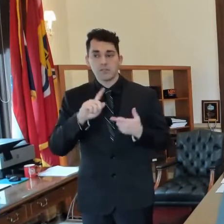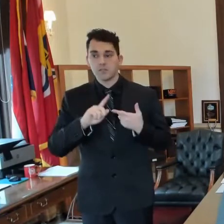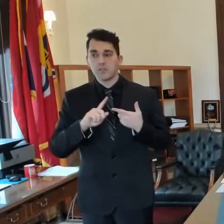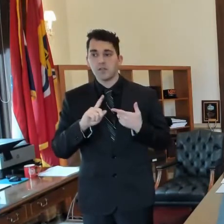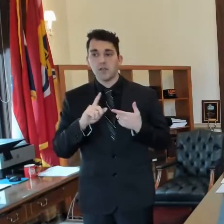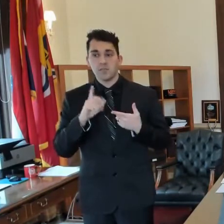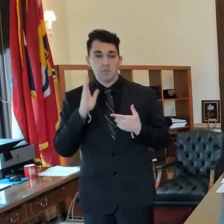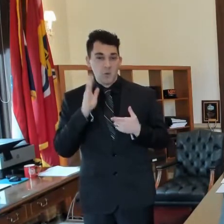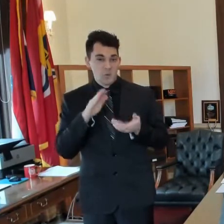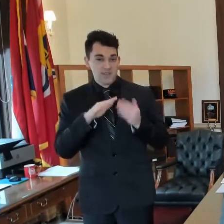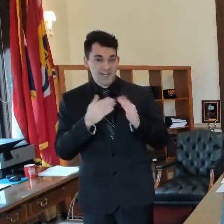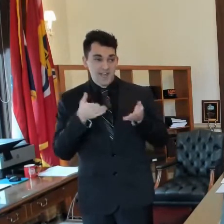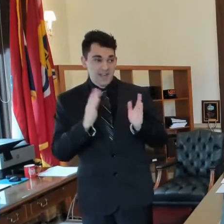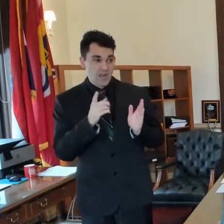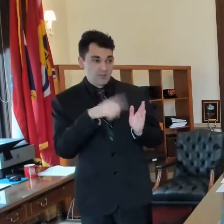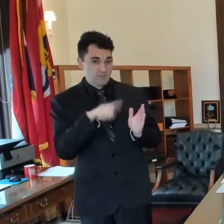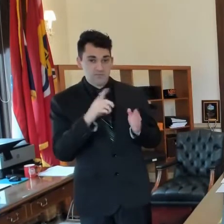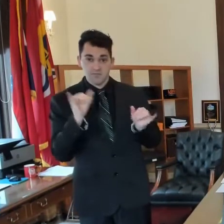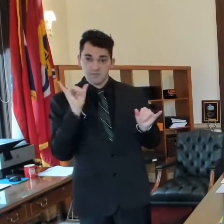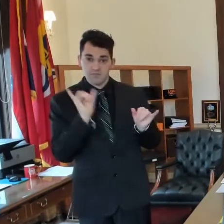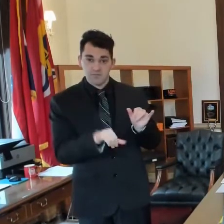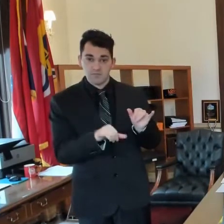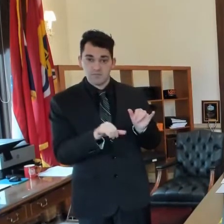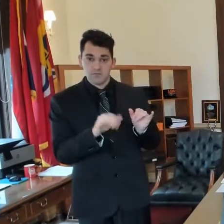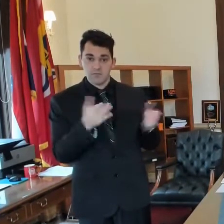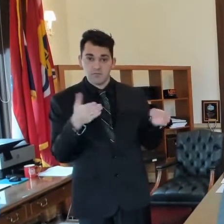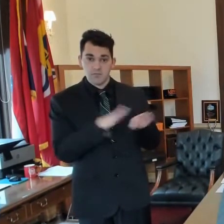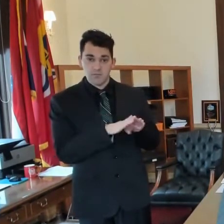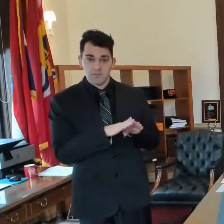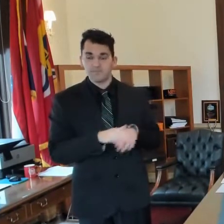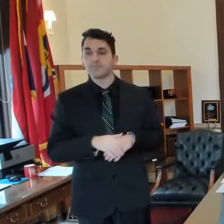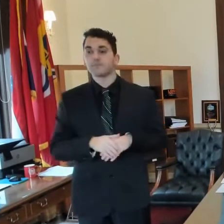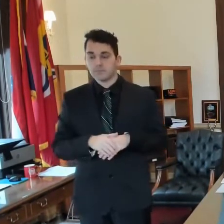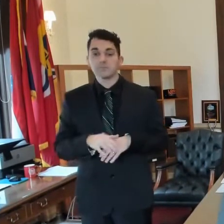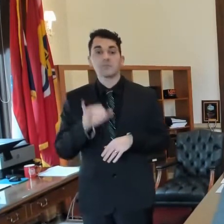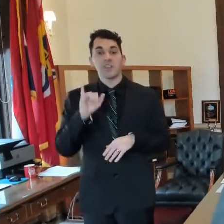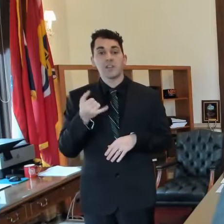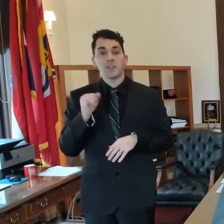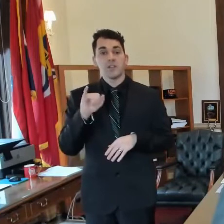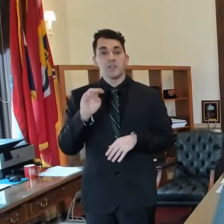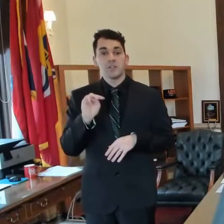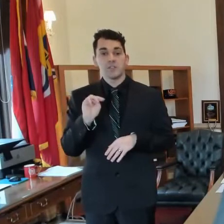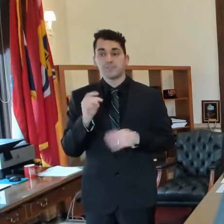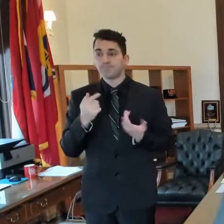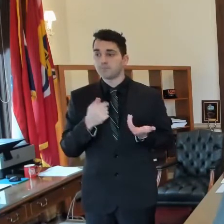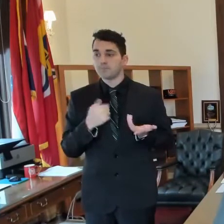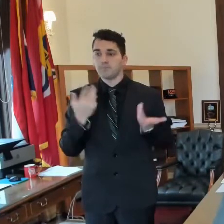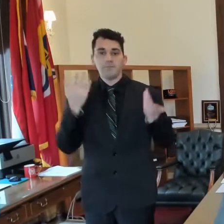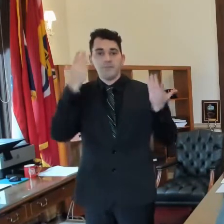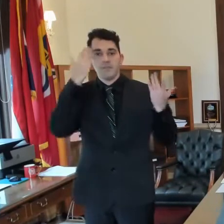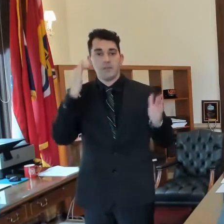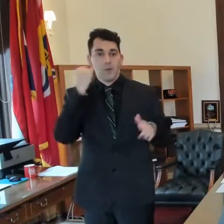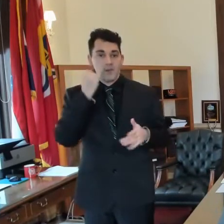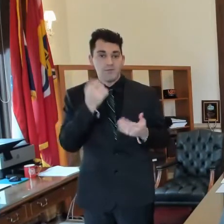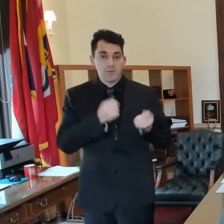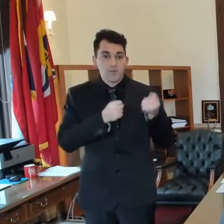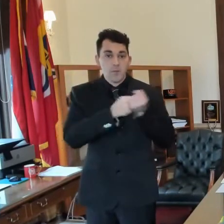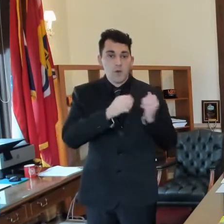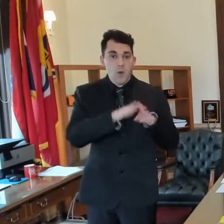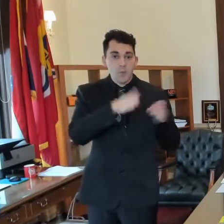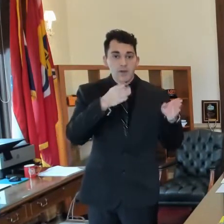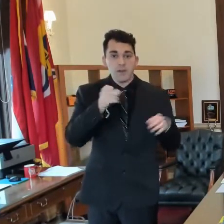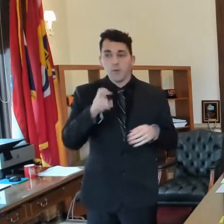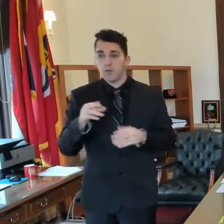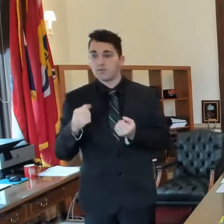stay closed. So Jim, I don't know if you're a fan of keeping some of them closed or opening them all up, but I will tell you that